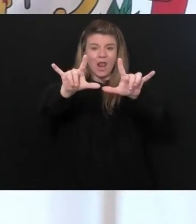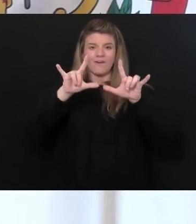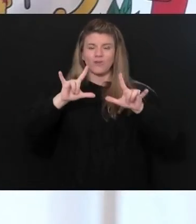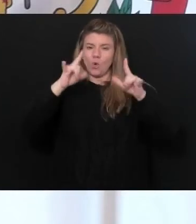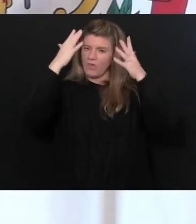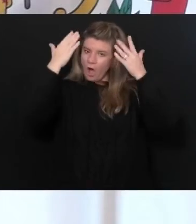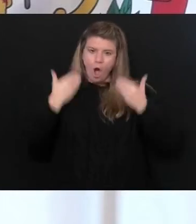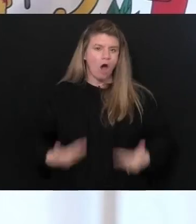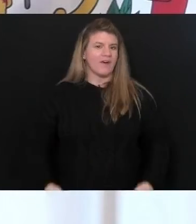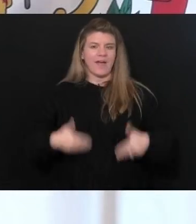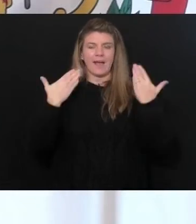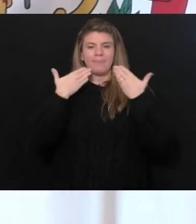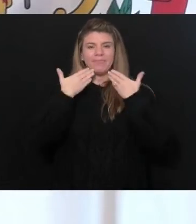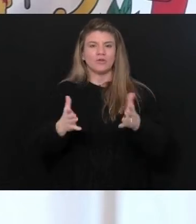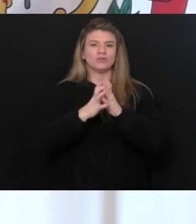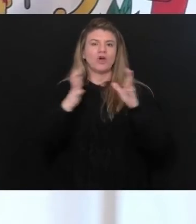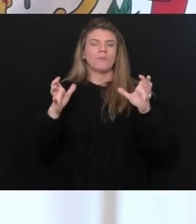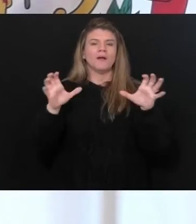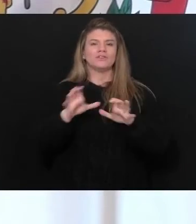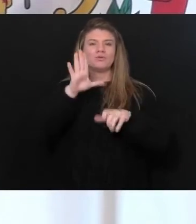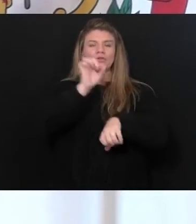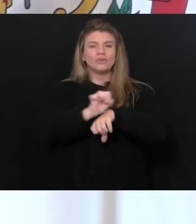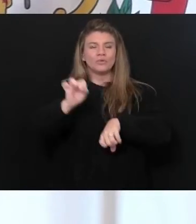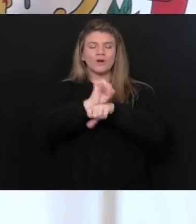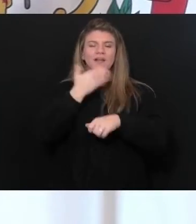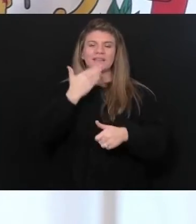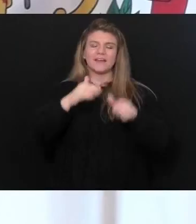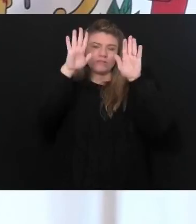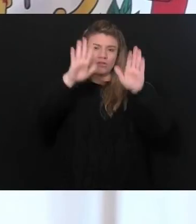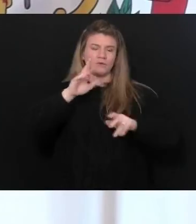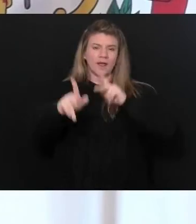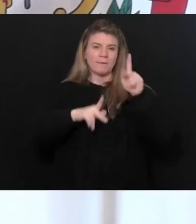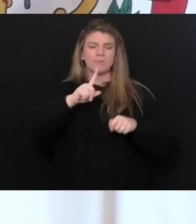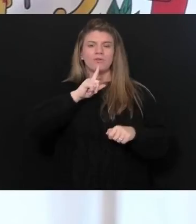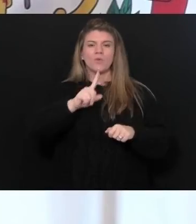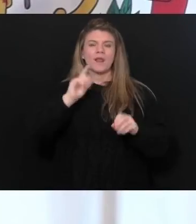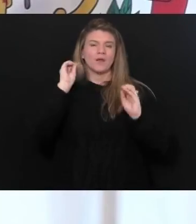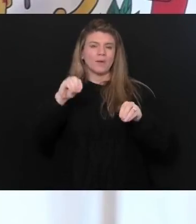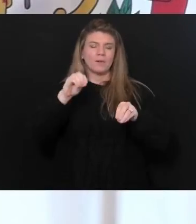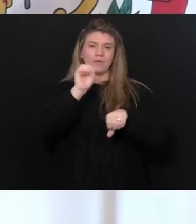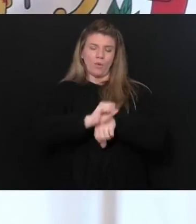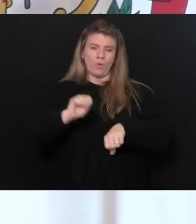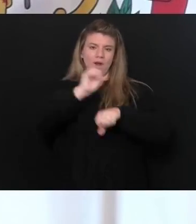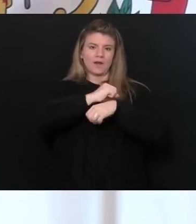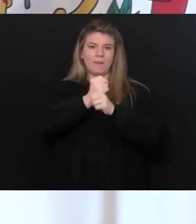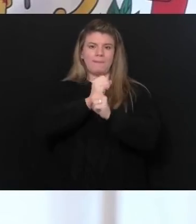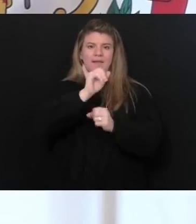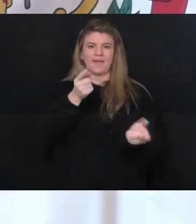keep doing it, West Virginia, and thanks to all those great people that are really putting in the licks to make it happen.